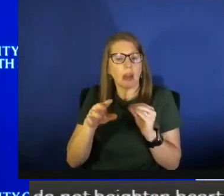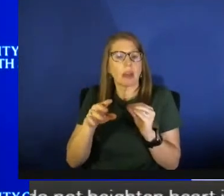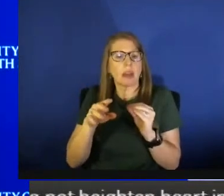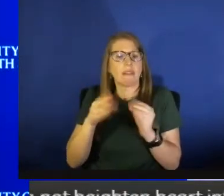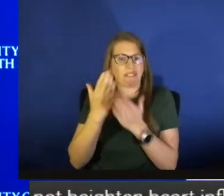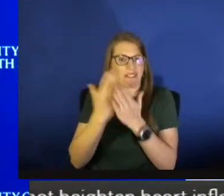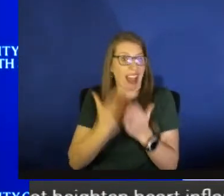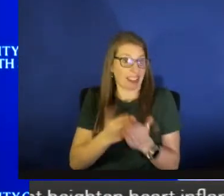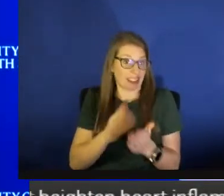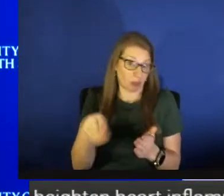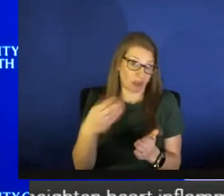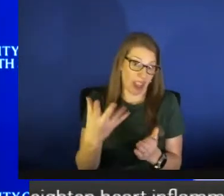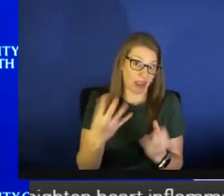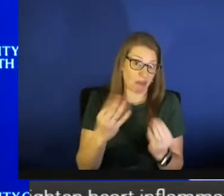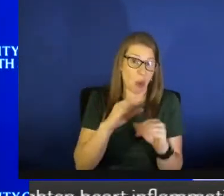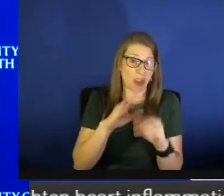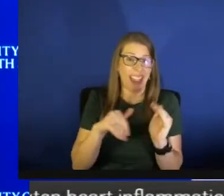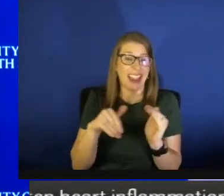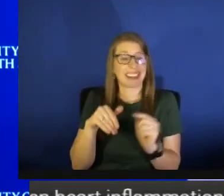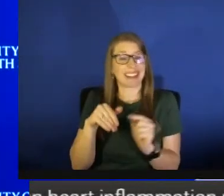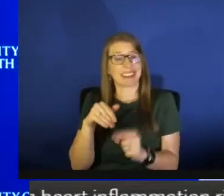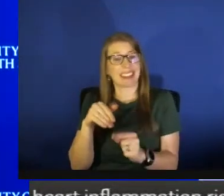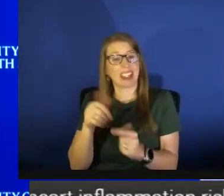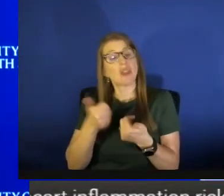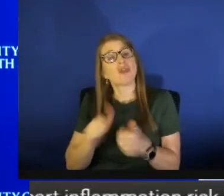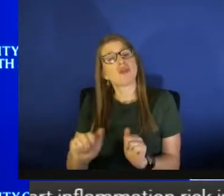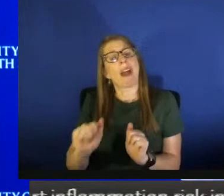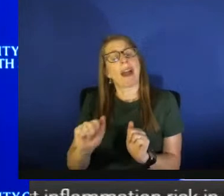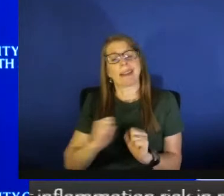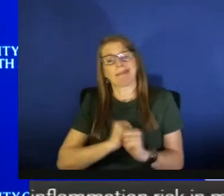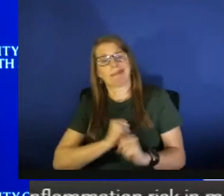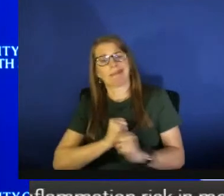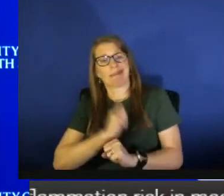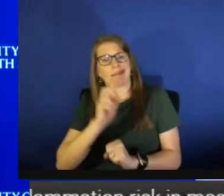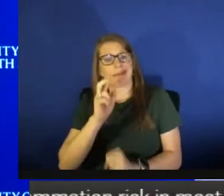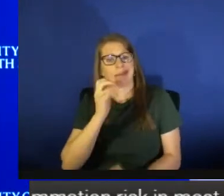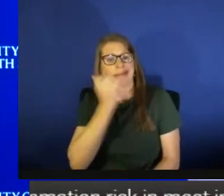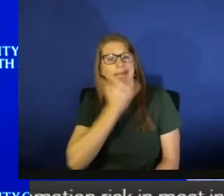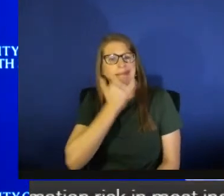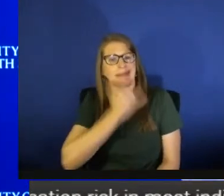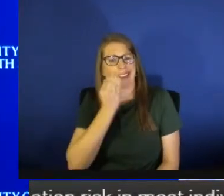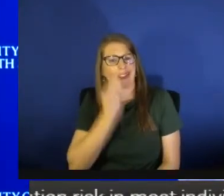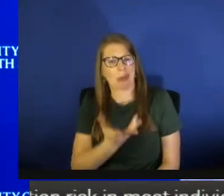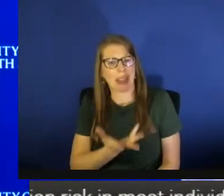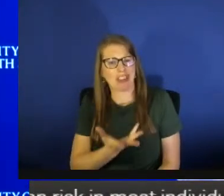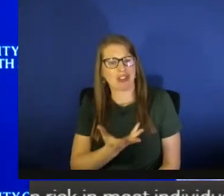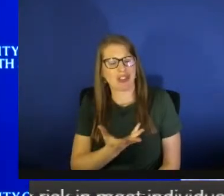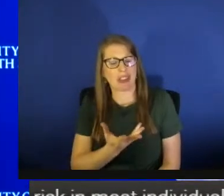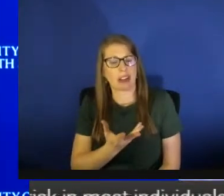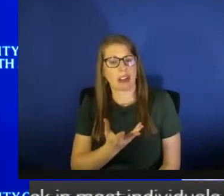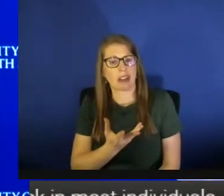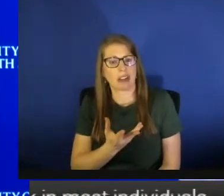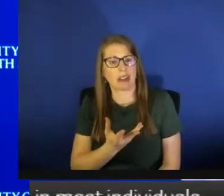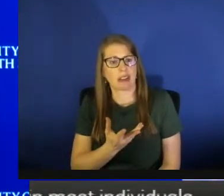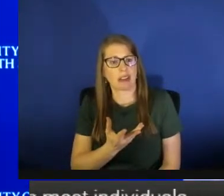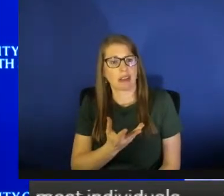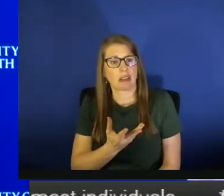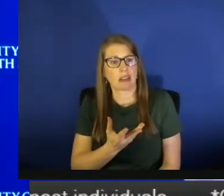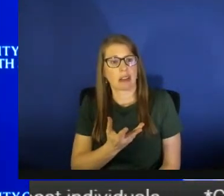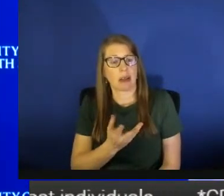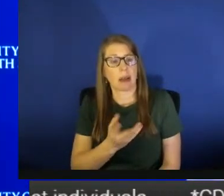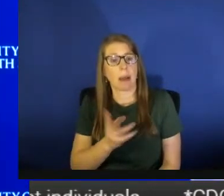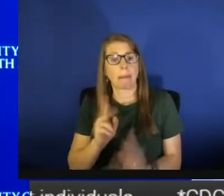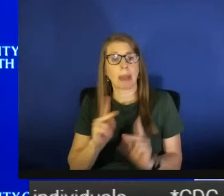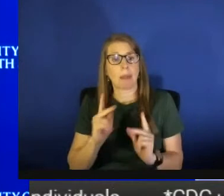as Scott talked about, trying to combat that misinformation, which is coming through just people like you and